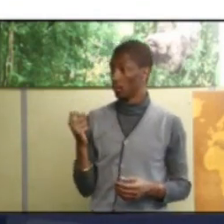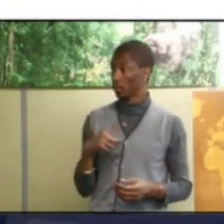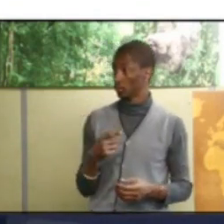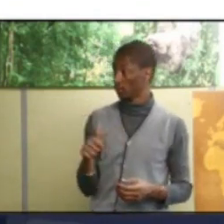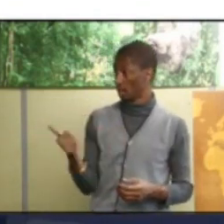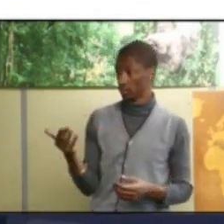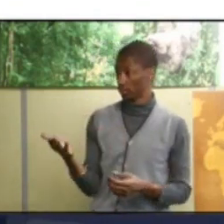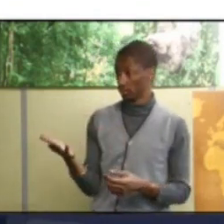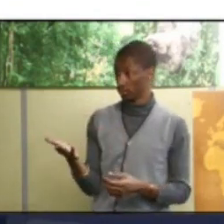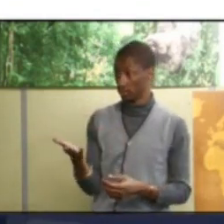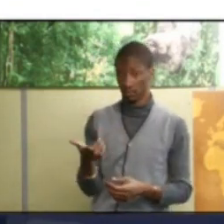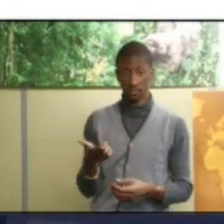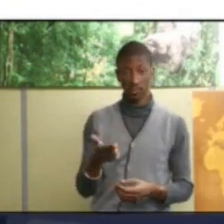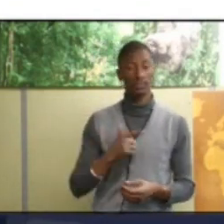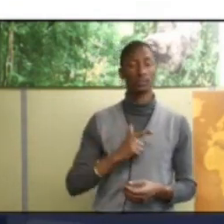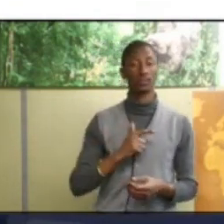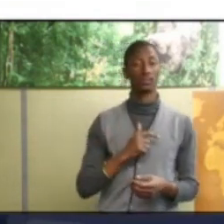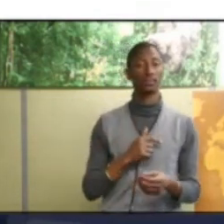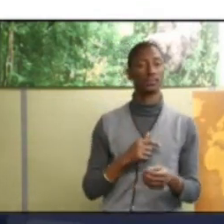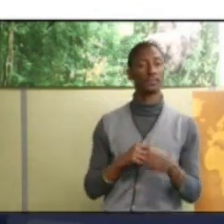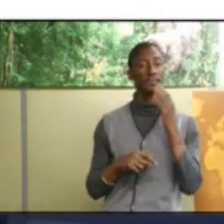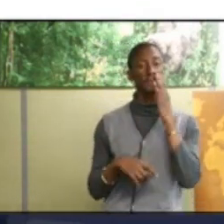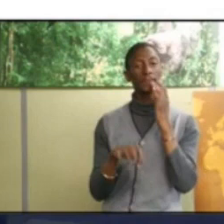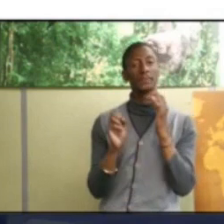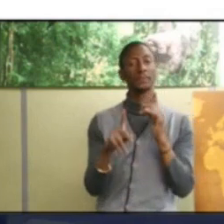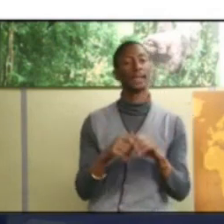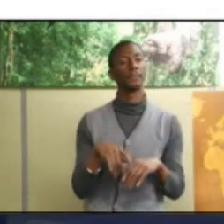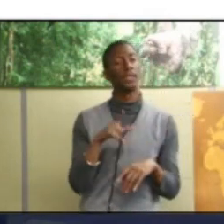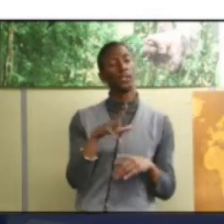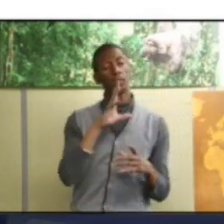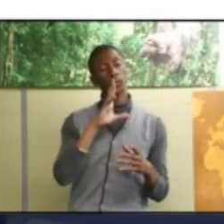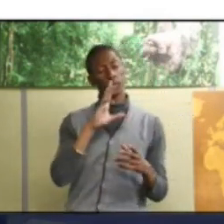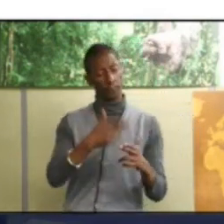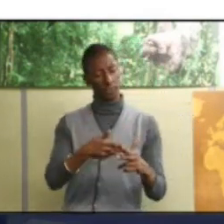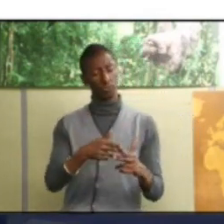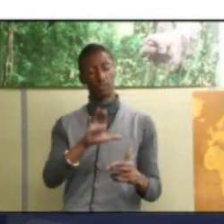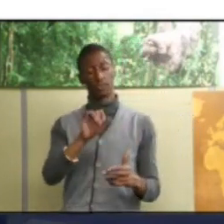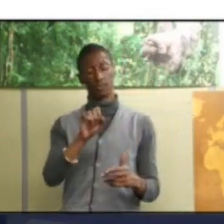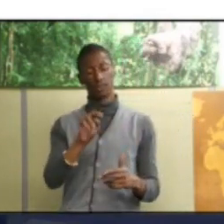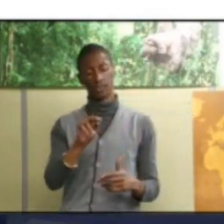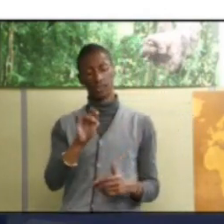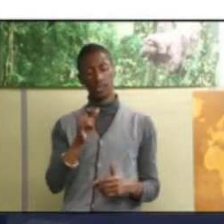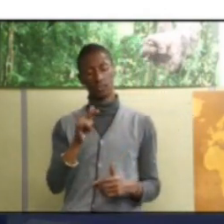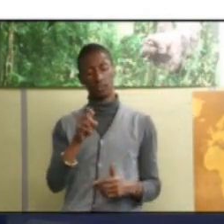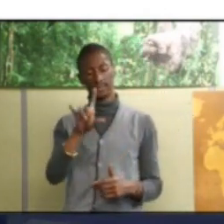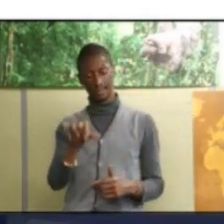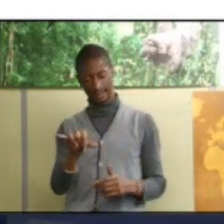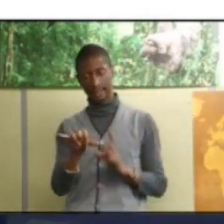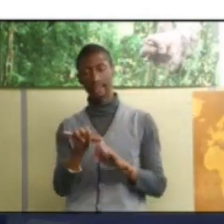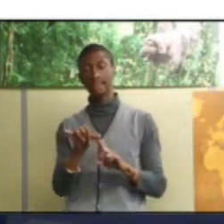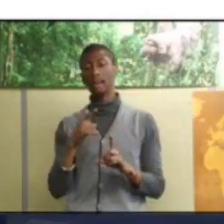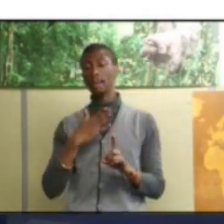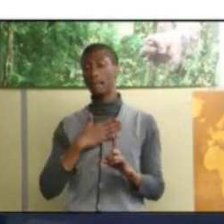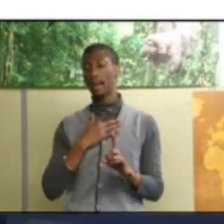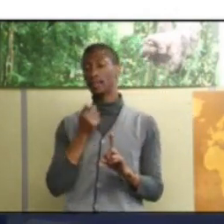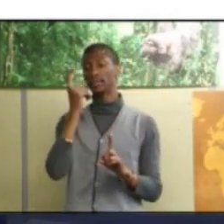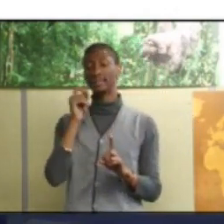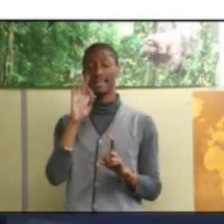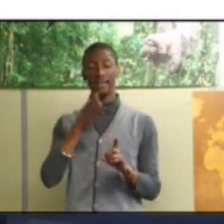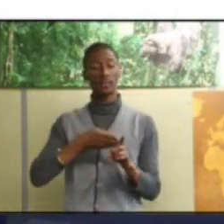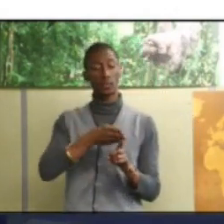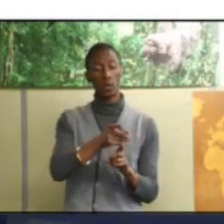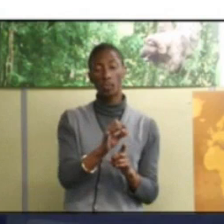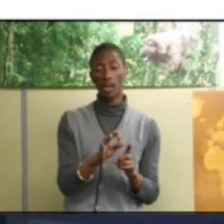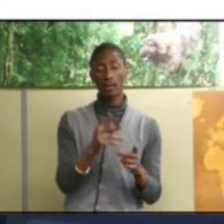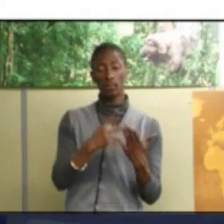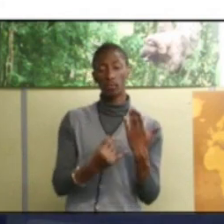Okay. Sorry. When you were speaking about contingency, my understanding was that, like, if the scope of the project changes, like you do add